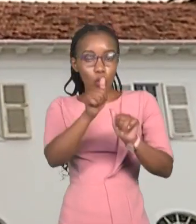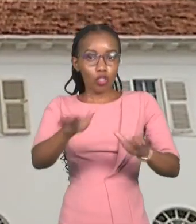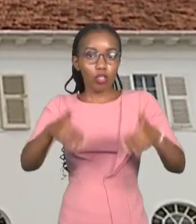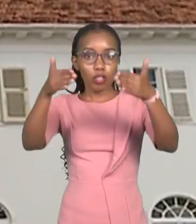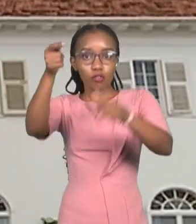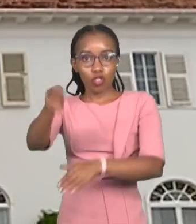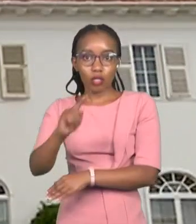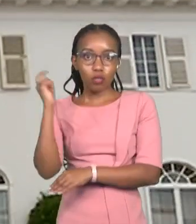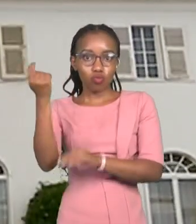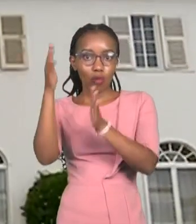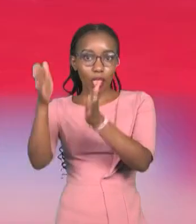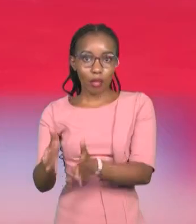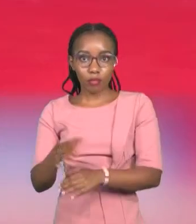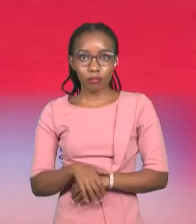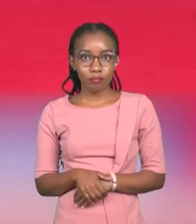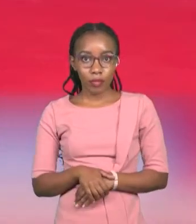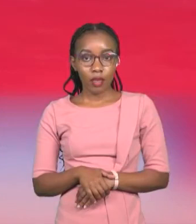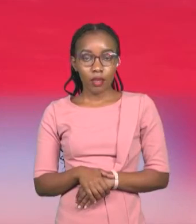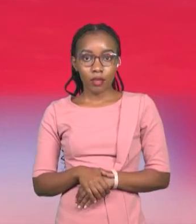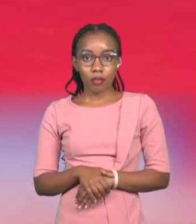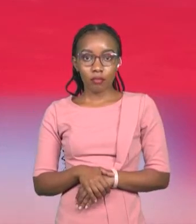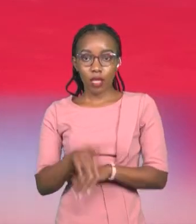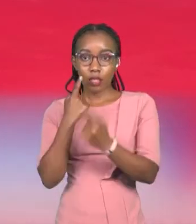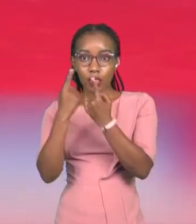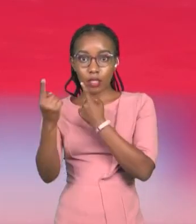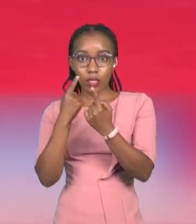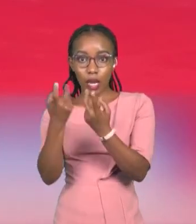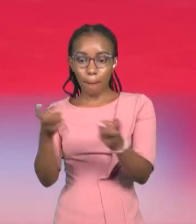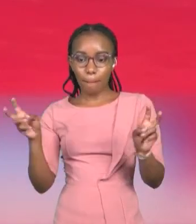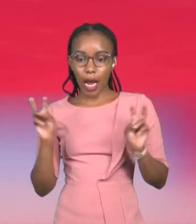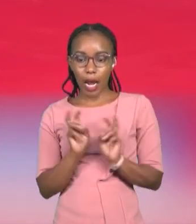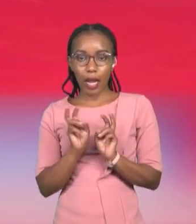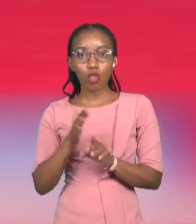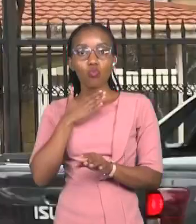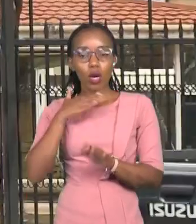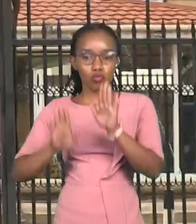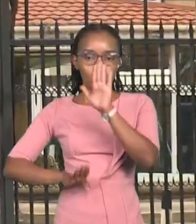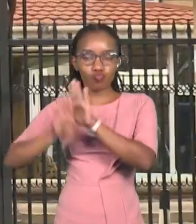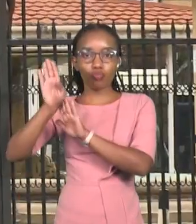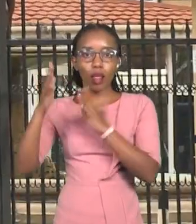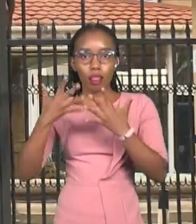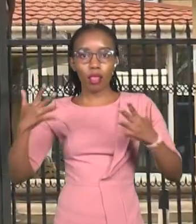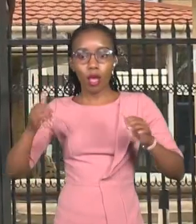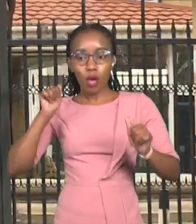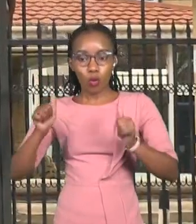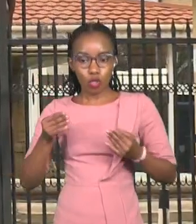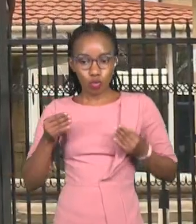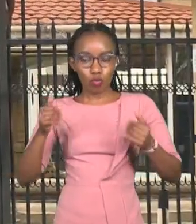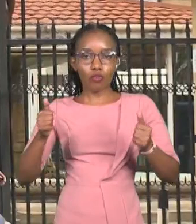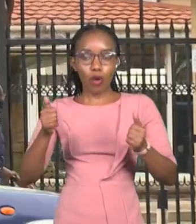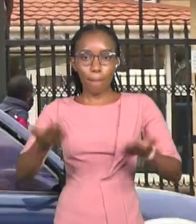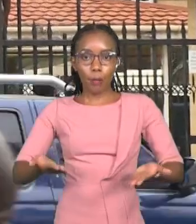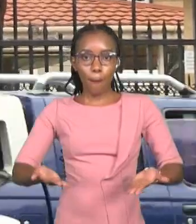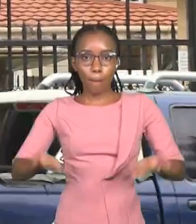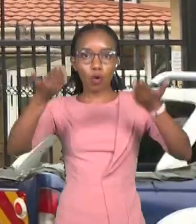justice to Kenyans. Nderi telling JSC panel that he intends to develop structures to address the career progression and